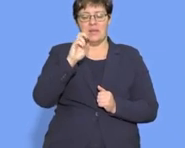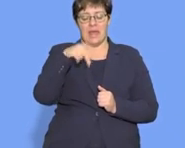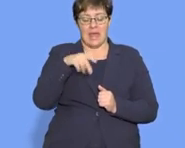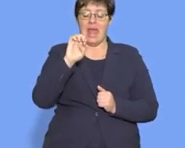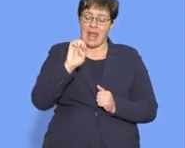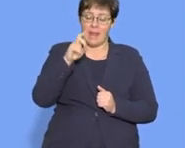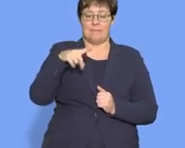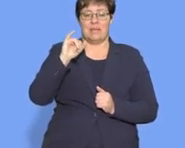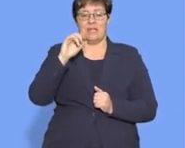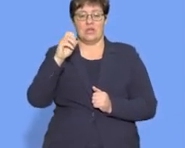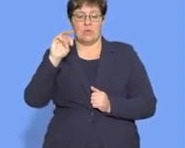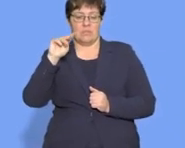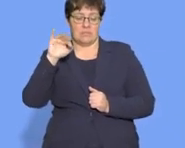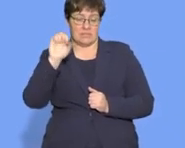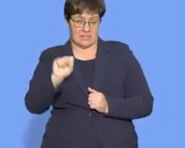epidermis.